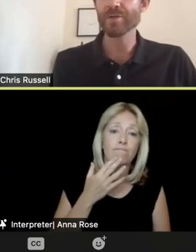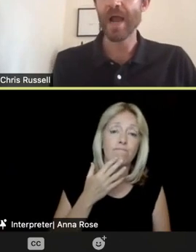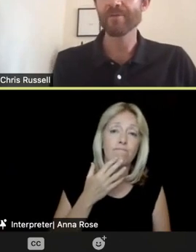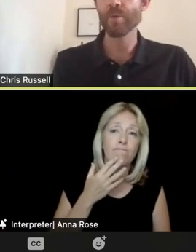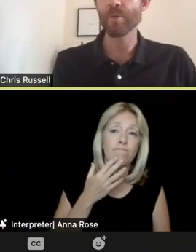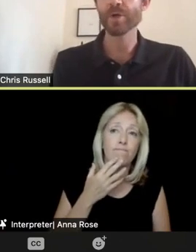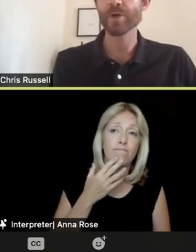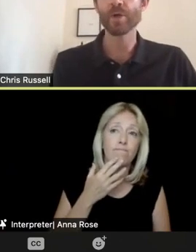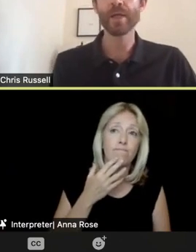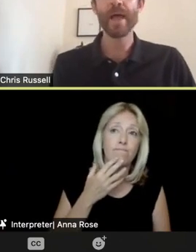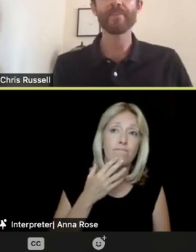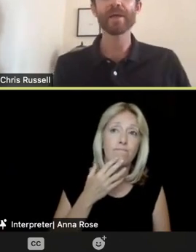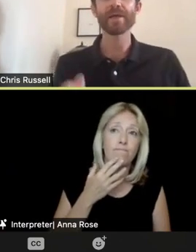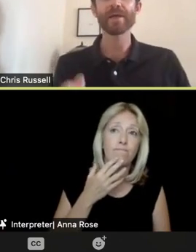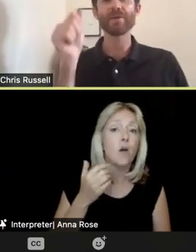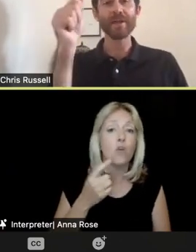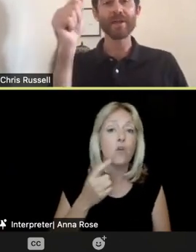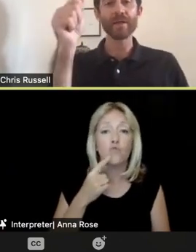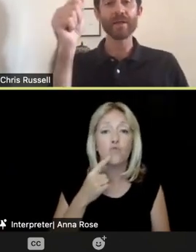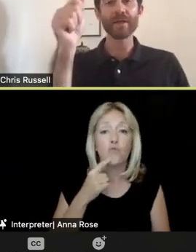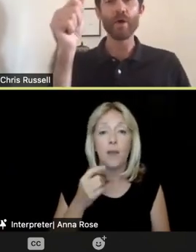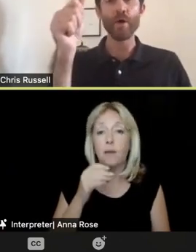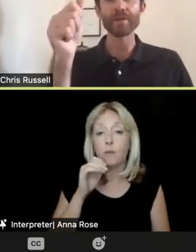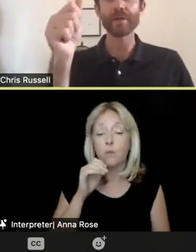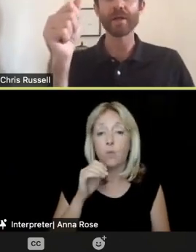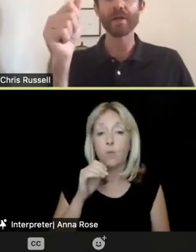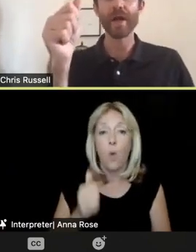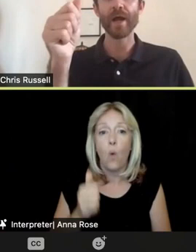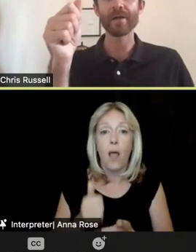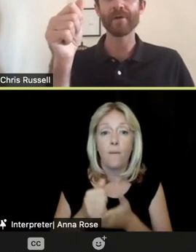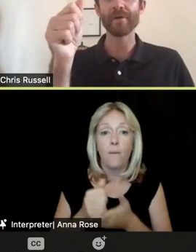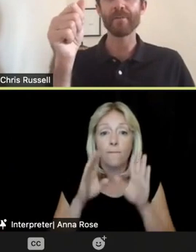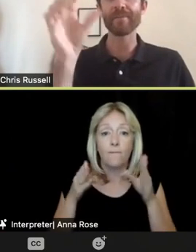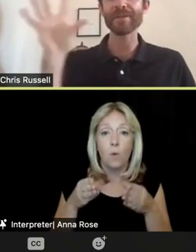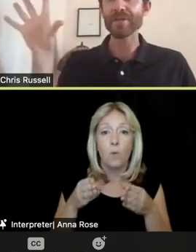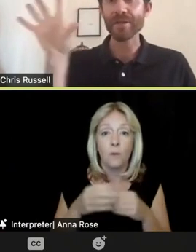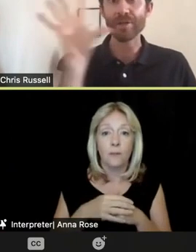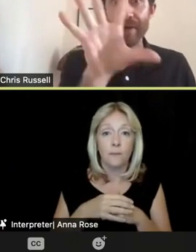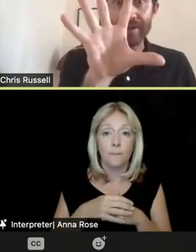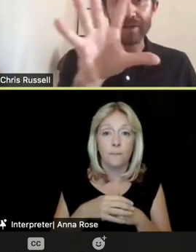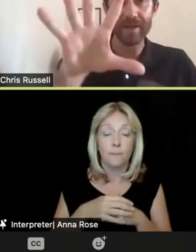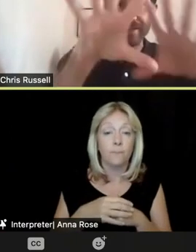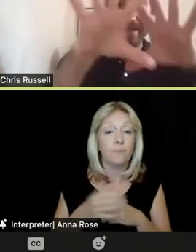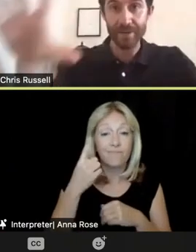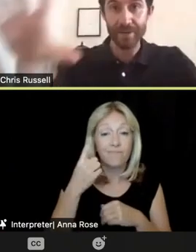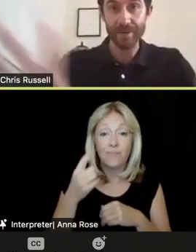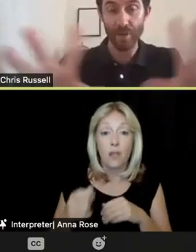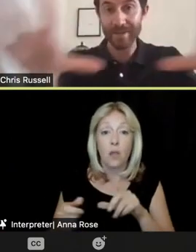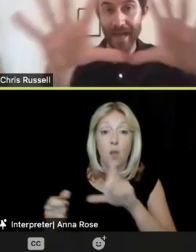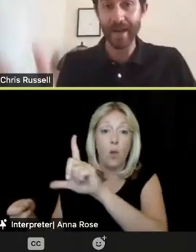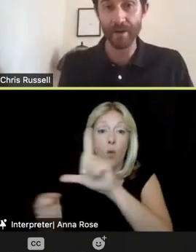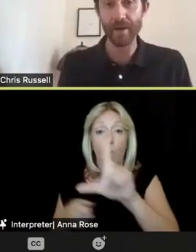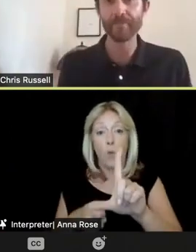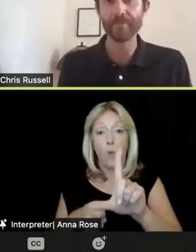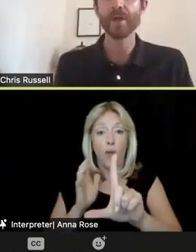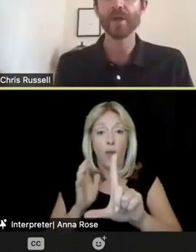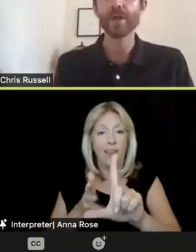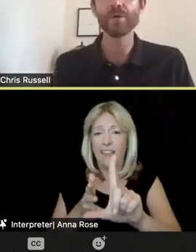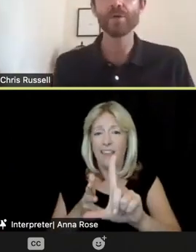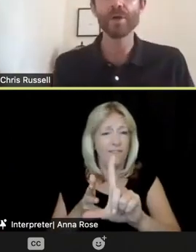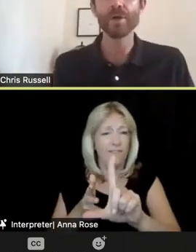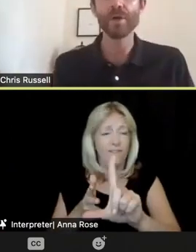going to distract from what they're looking at because you don't necessarily need to hold it there. You're kind of, that's just to direct the child's attention towards that